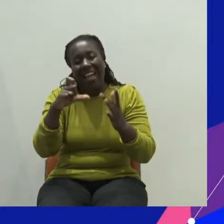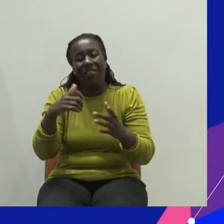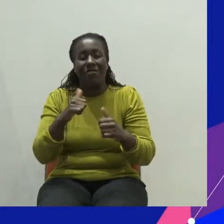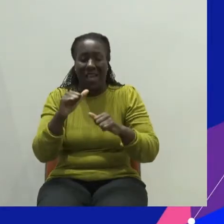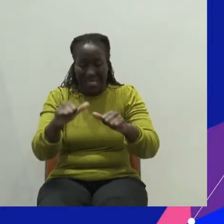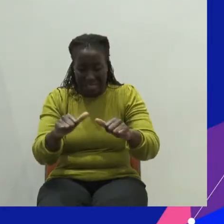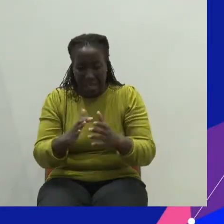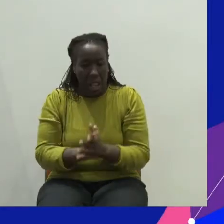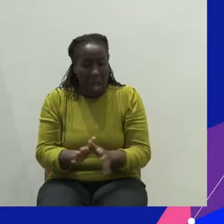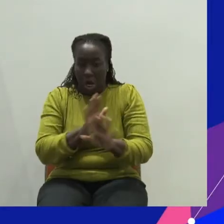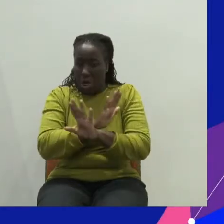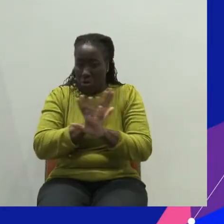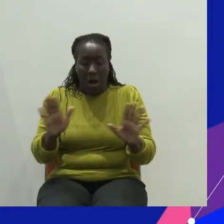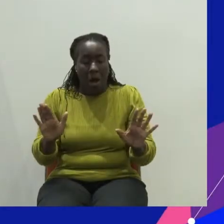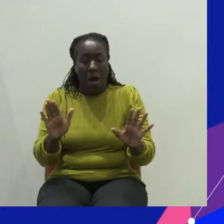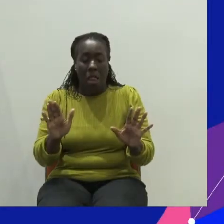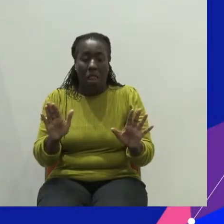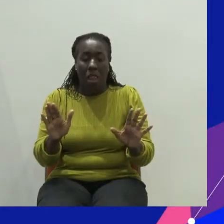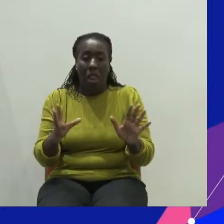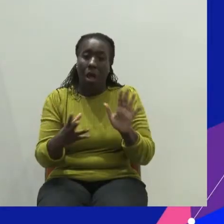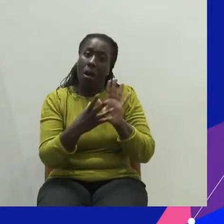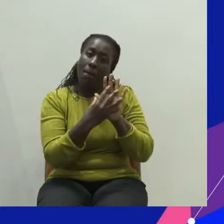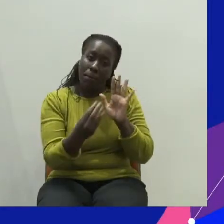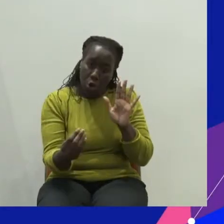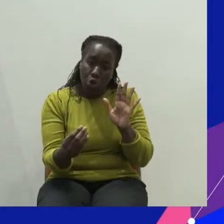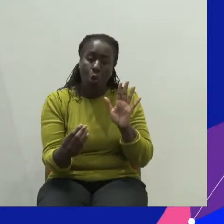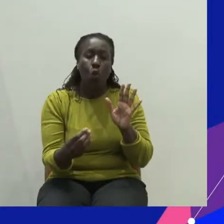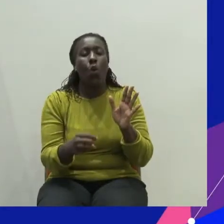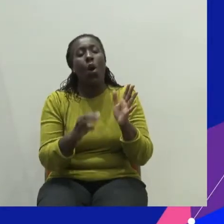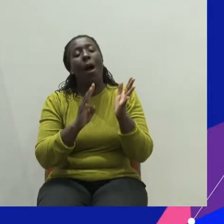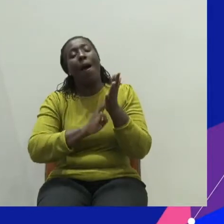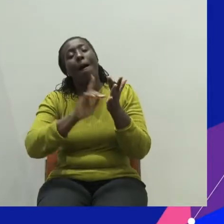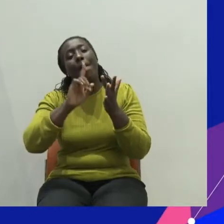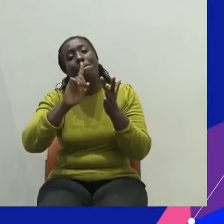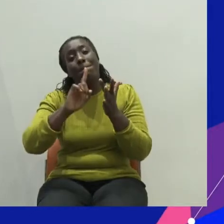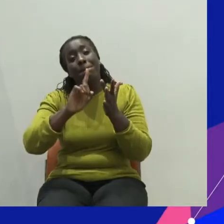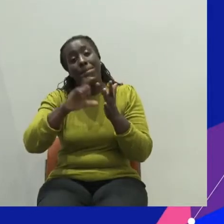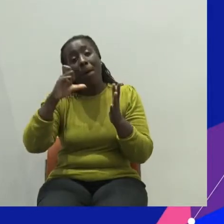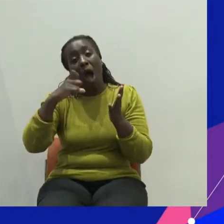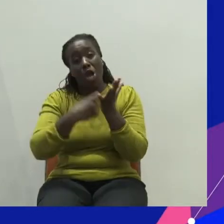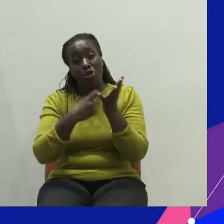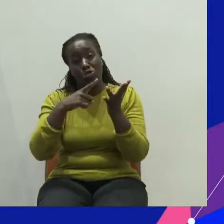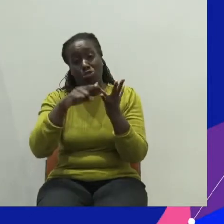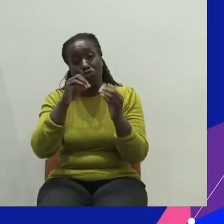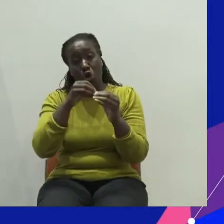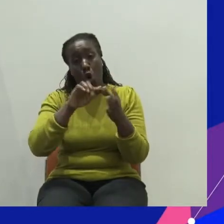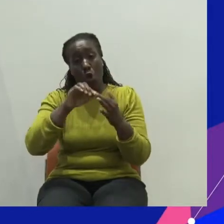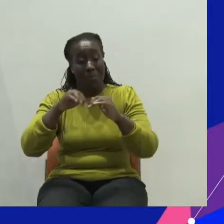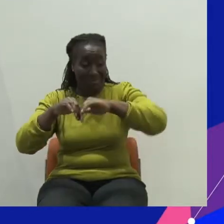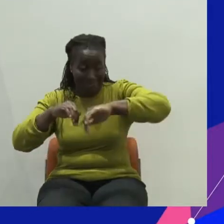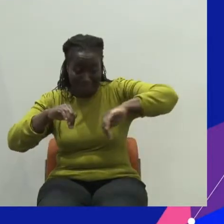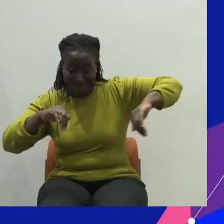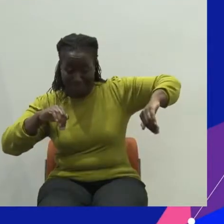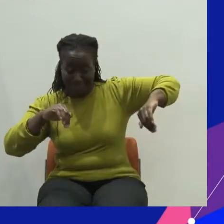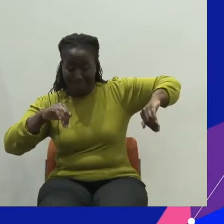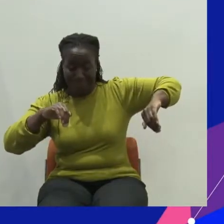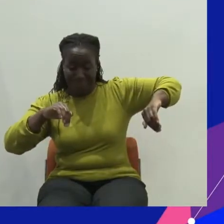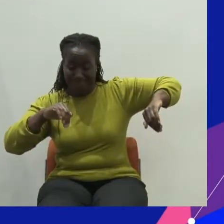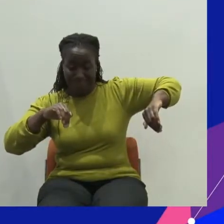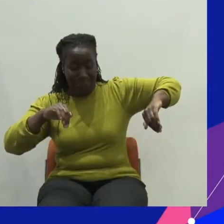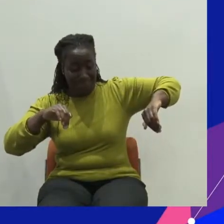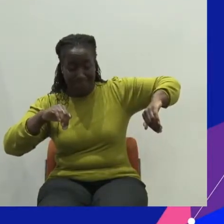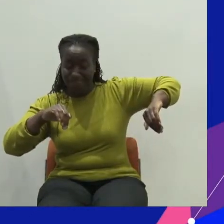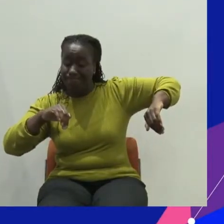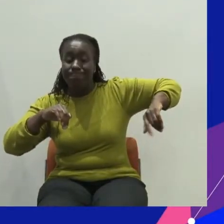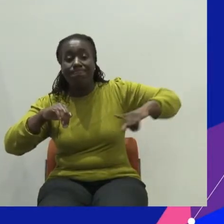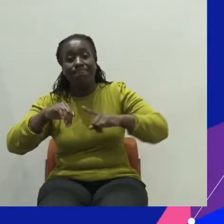today, non-model organisms. So we were working with a non-model microbe, something that had been isolated from a natural environment that